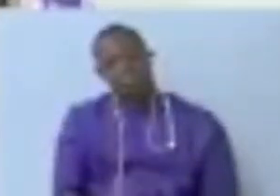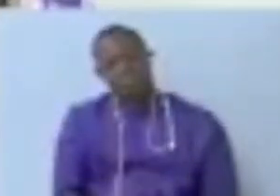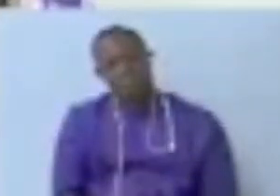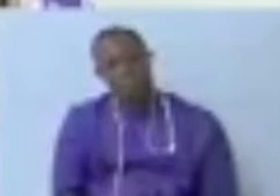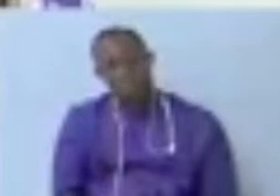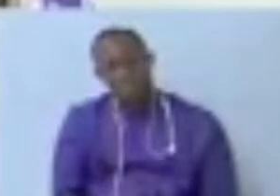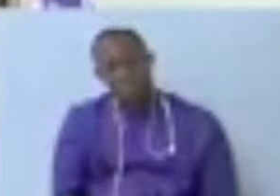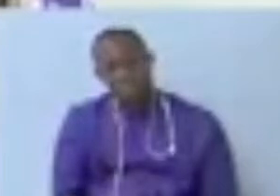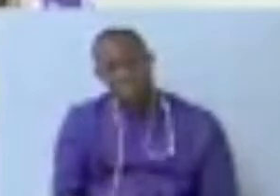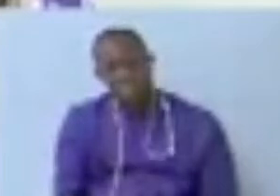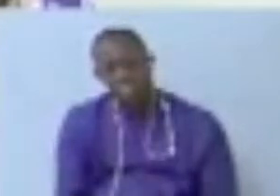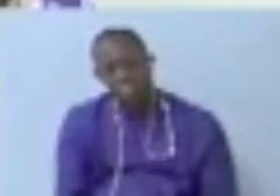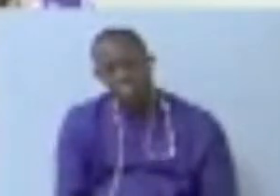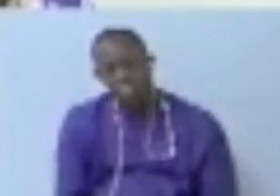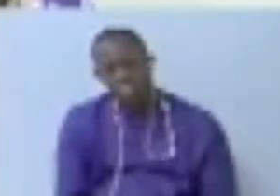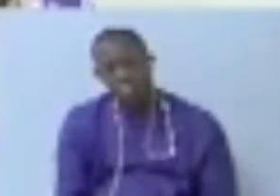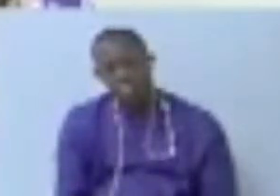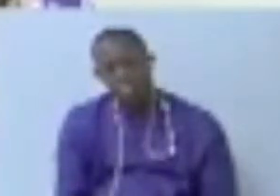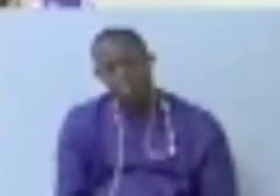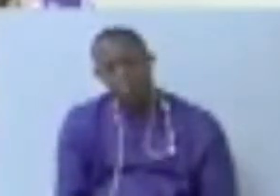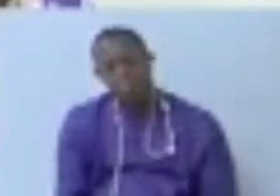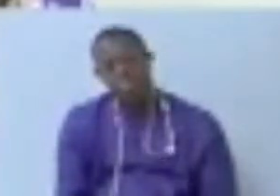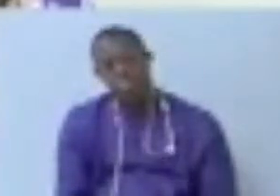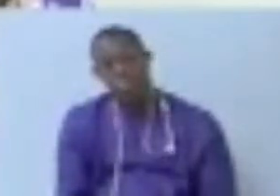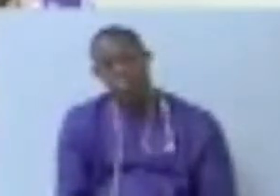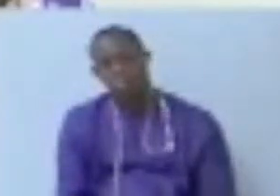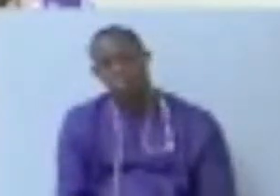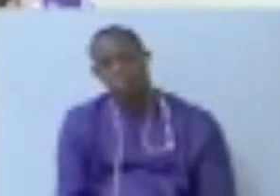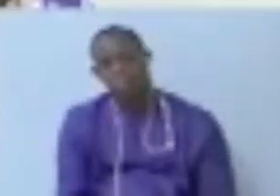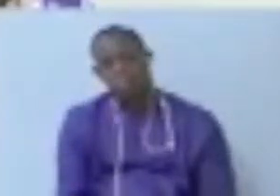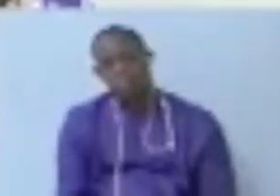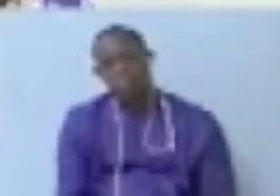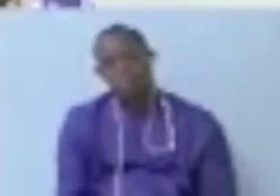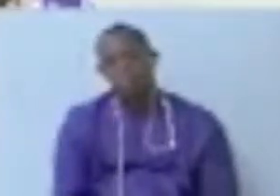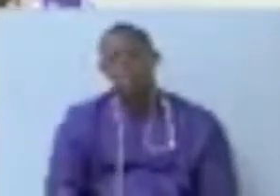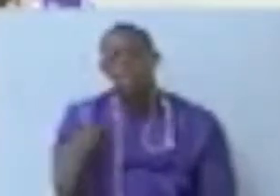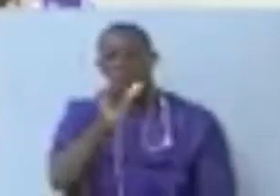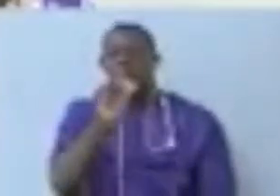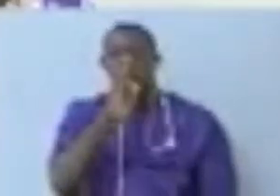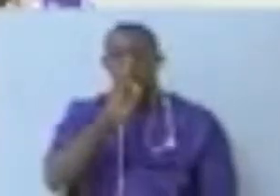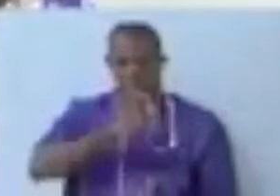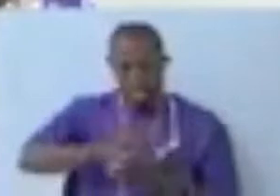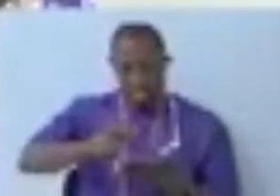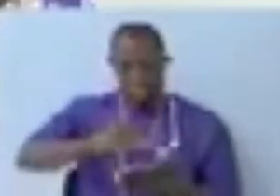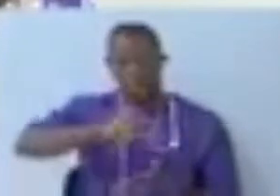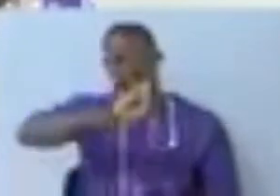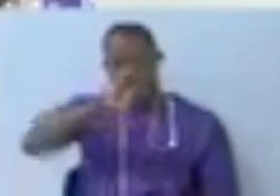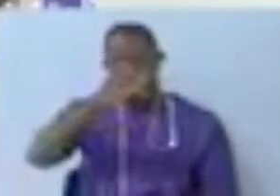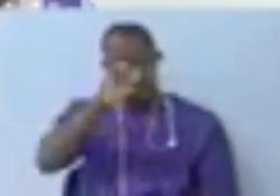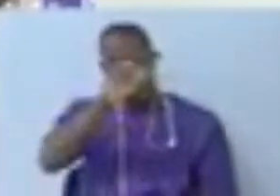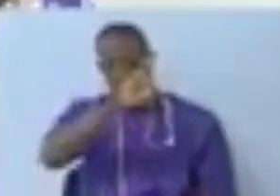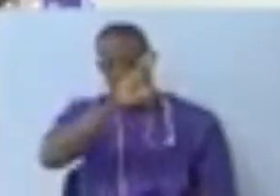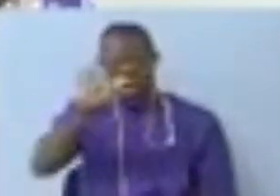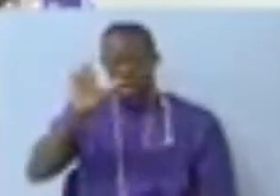The one by, I believe it was Jollof News.